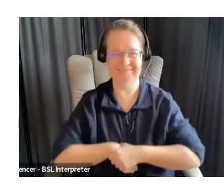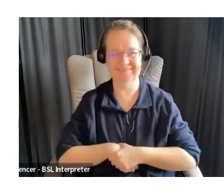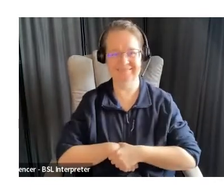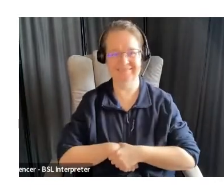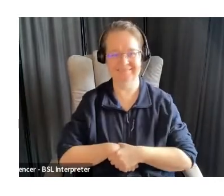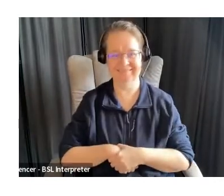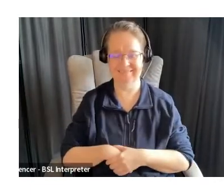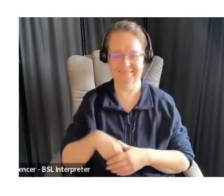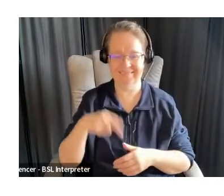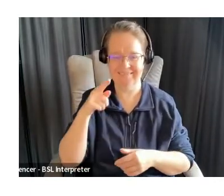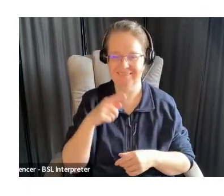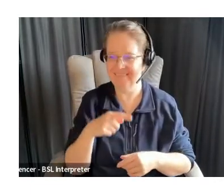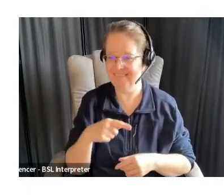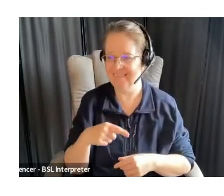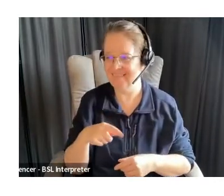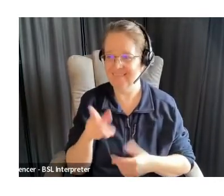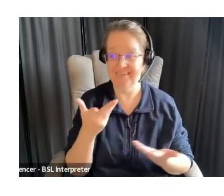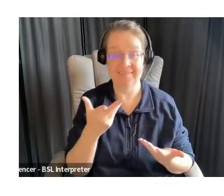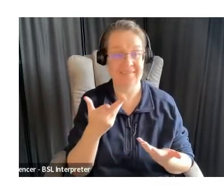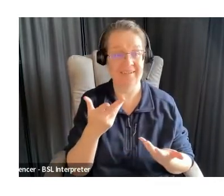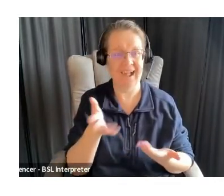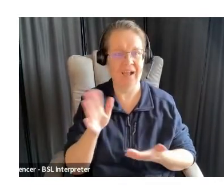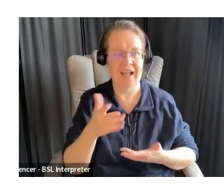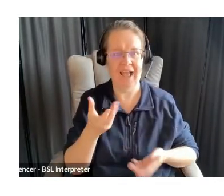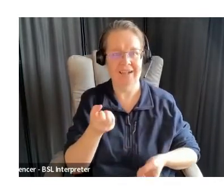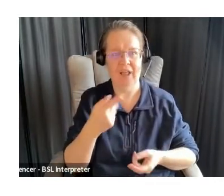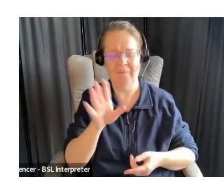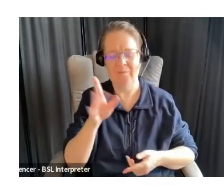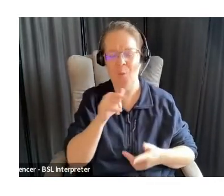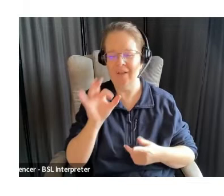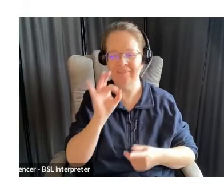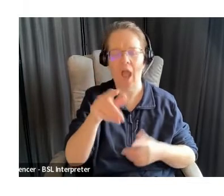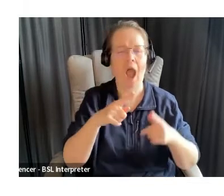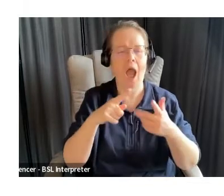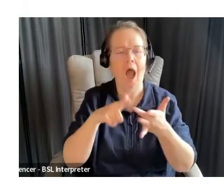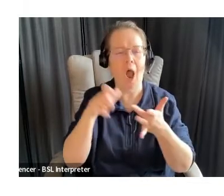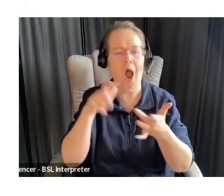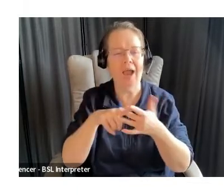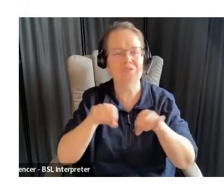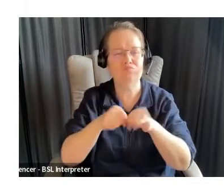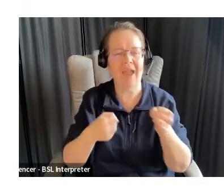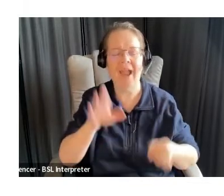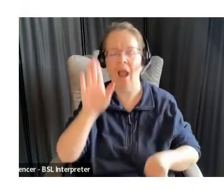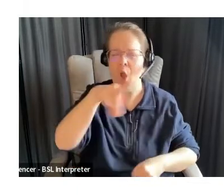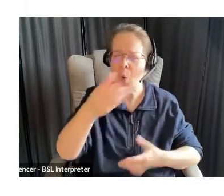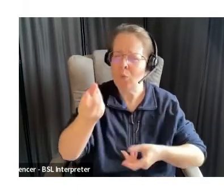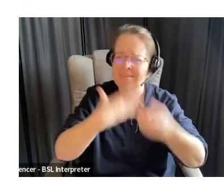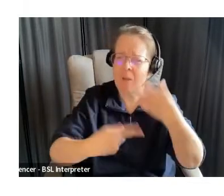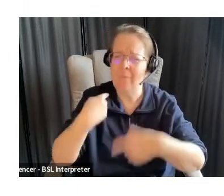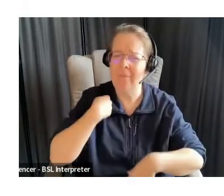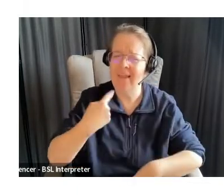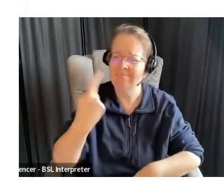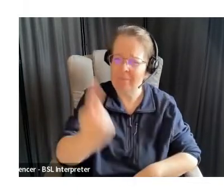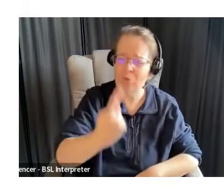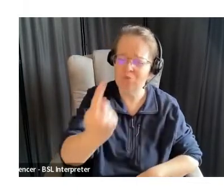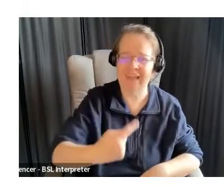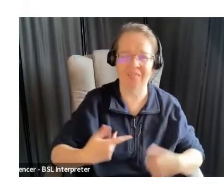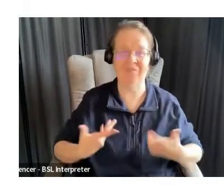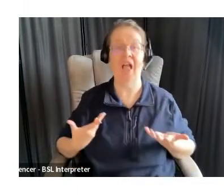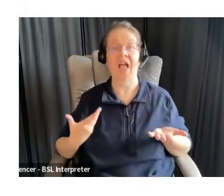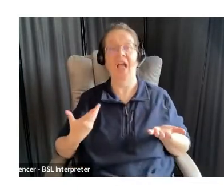Have you ever been asked this question? This is kind of like the icebreaker question that they ask before, in the interview, to kind of